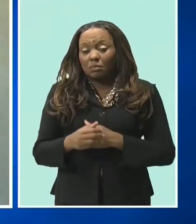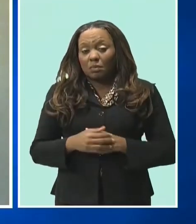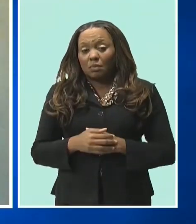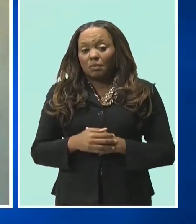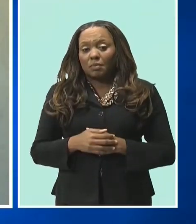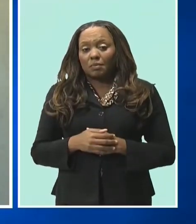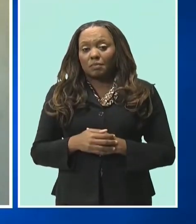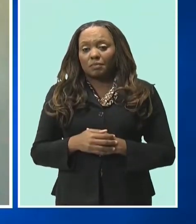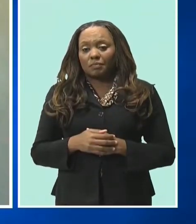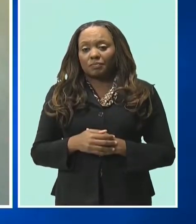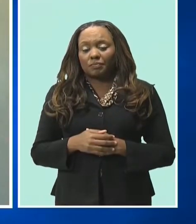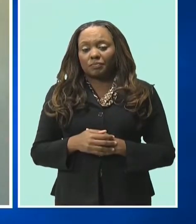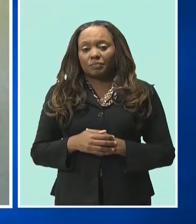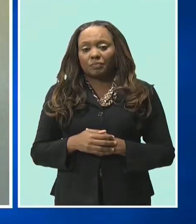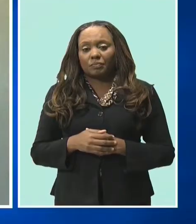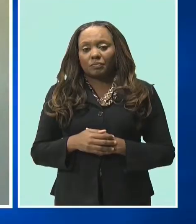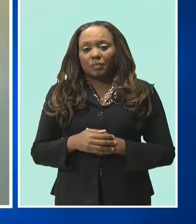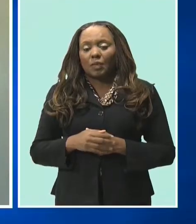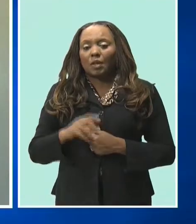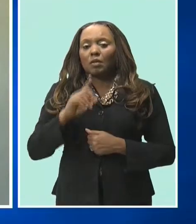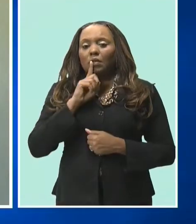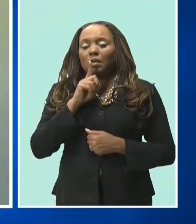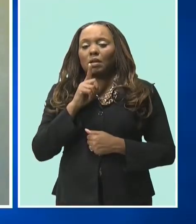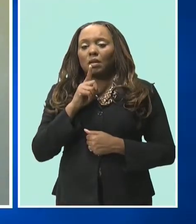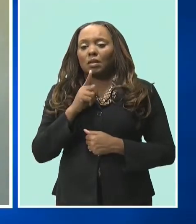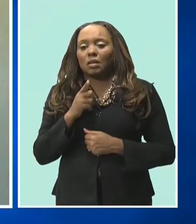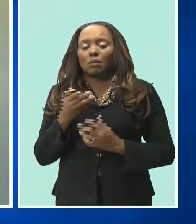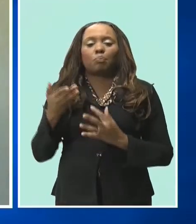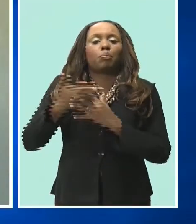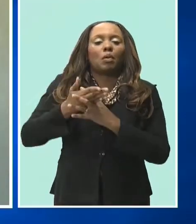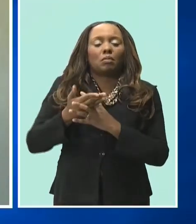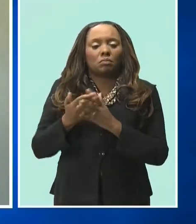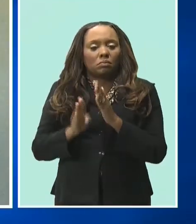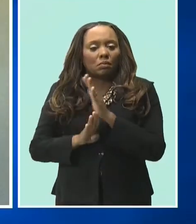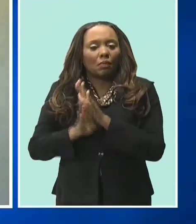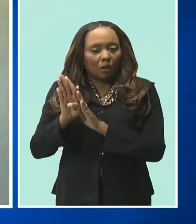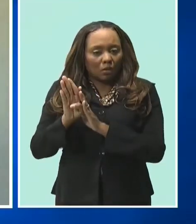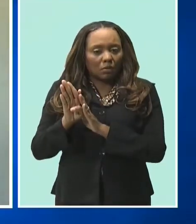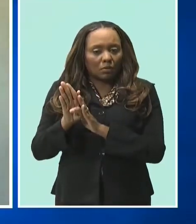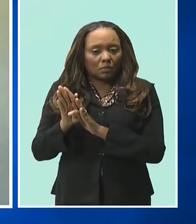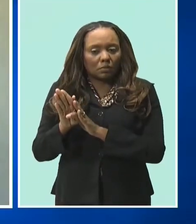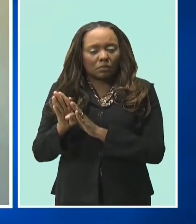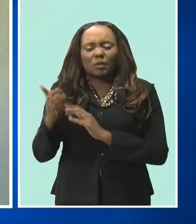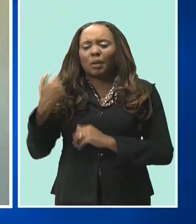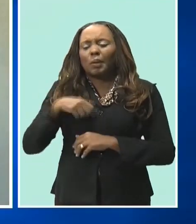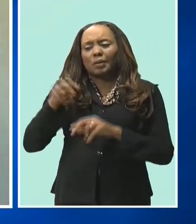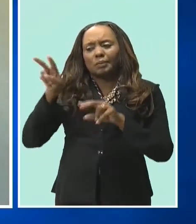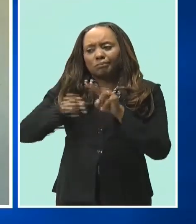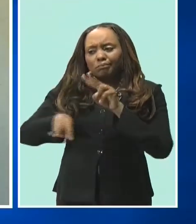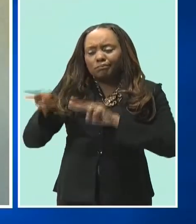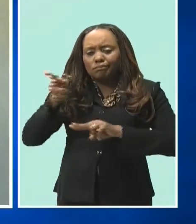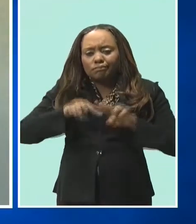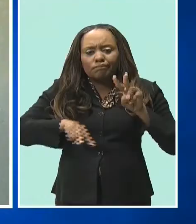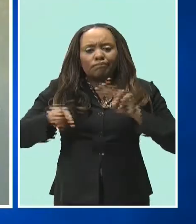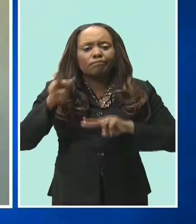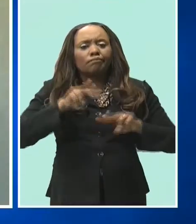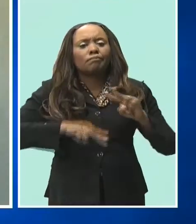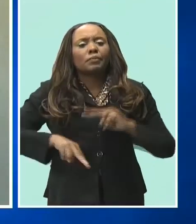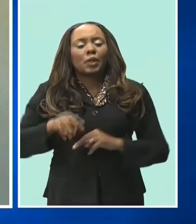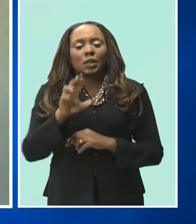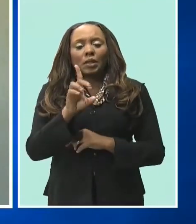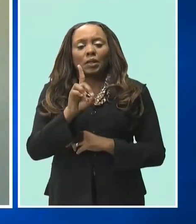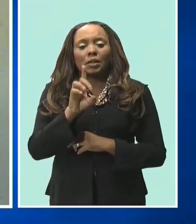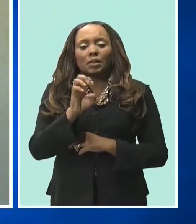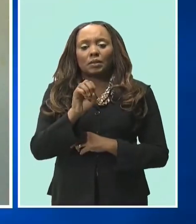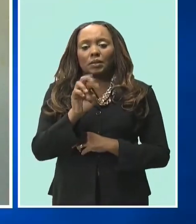could actually stymie our growth. And so we have been looking at that. De-risking, for example, has